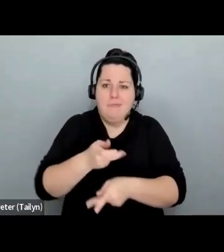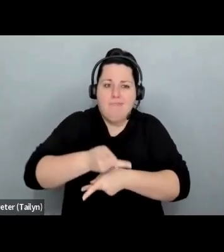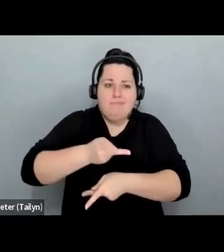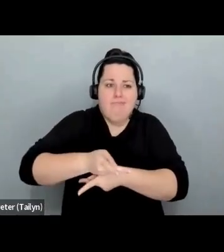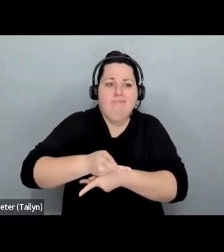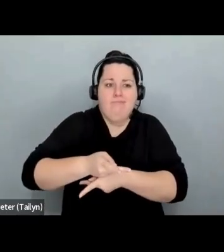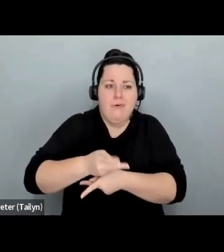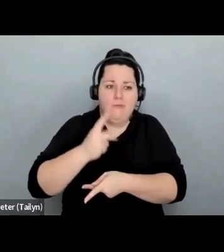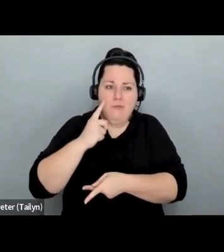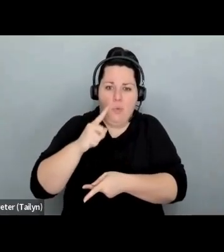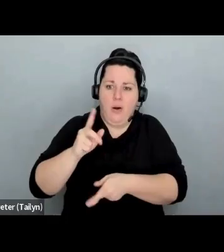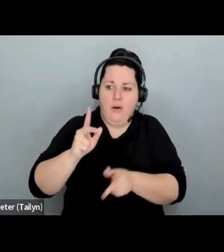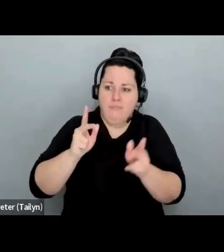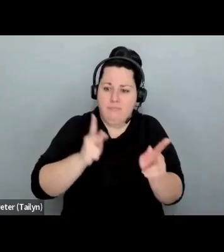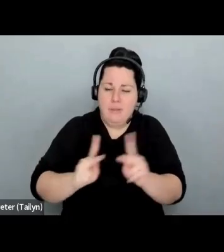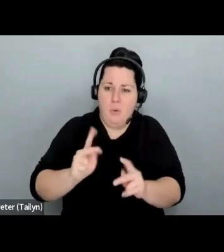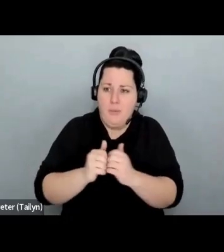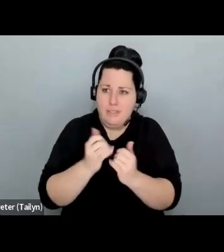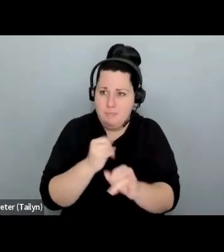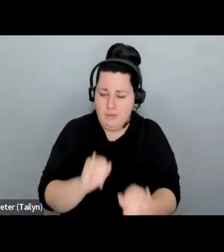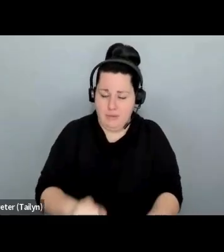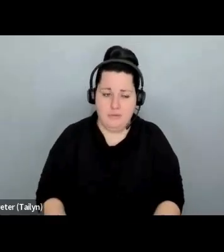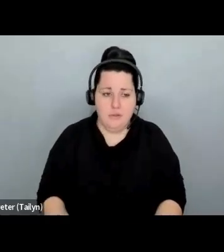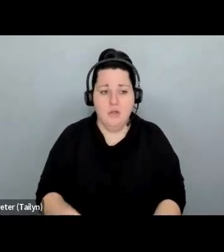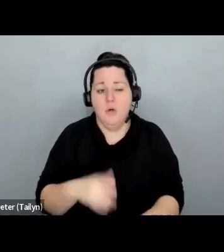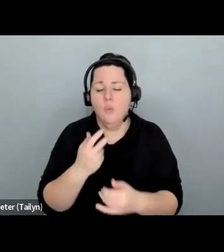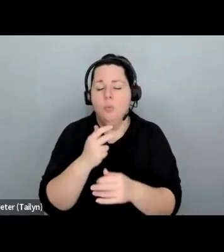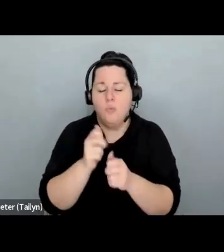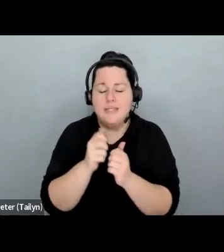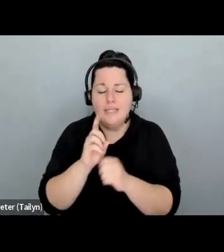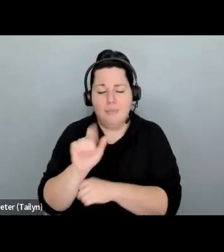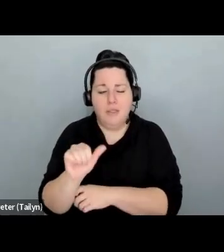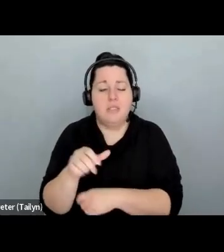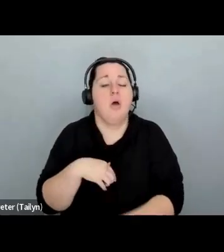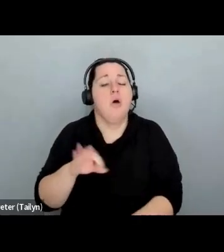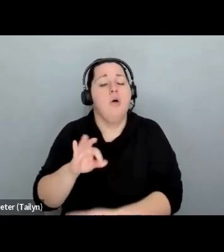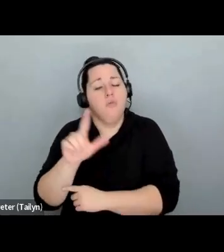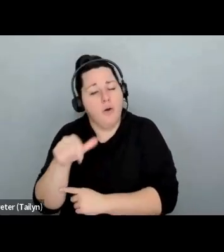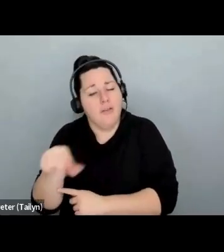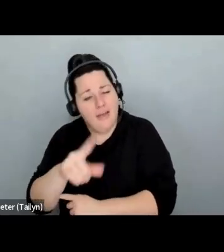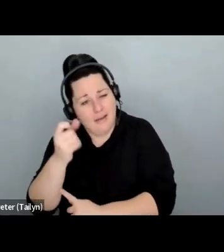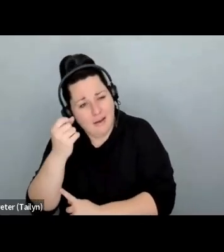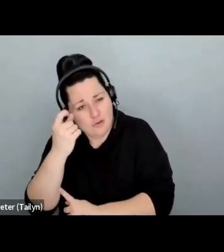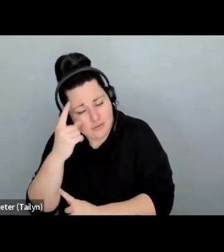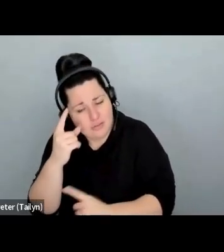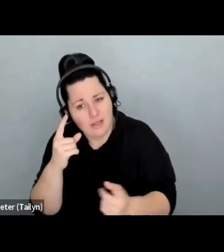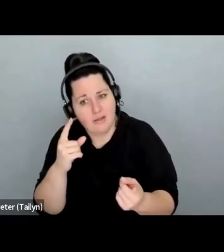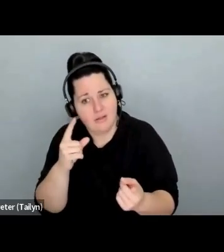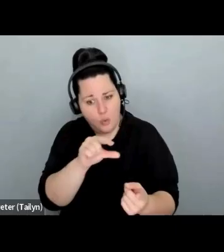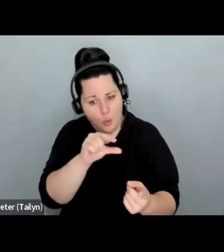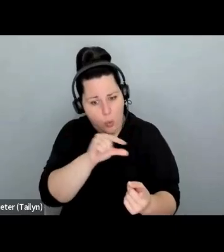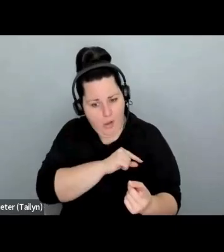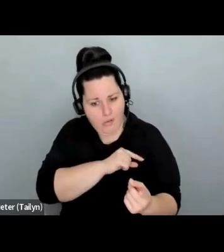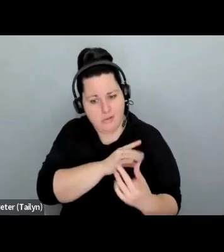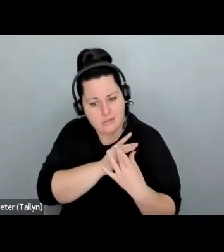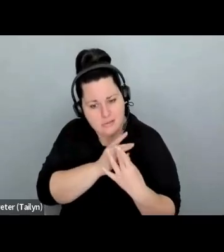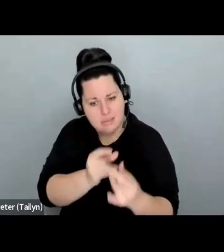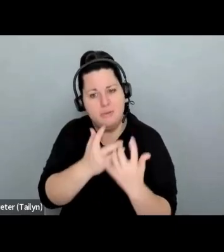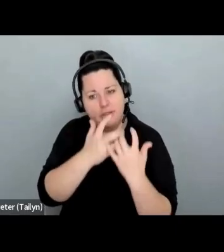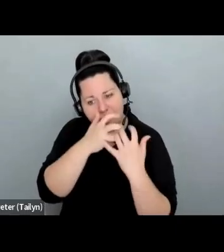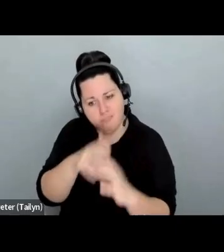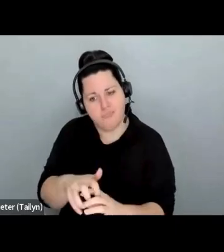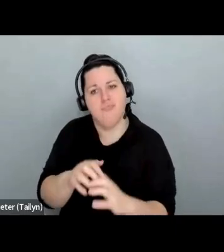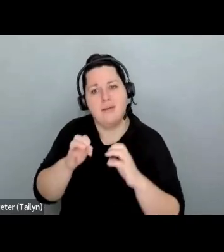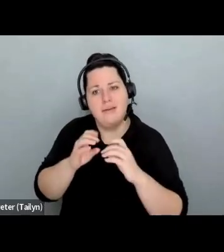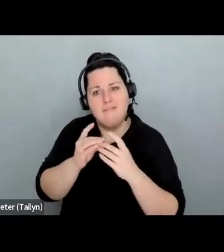for individuals with disabilities. Florida understands the impact of quality, seamless, efficient